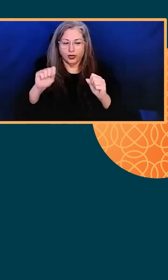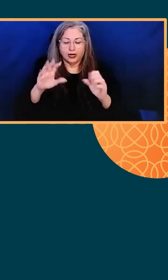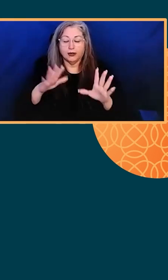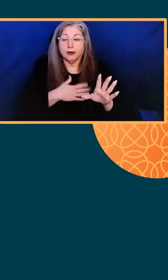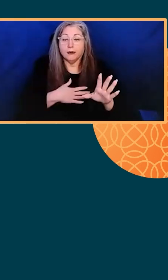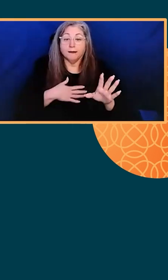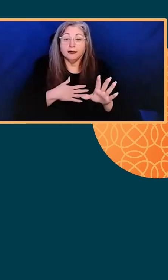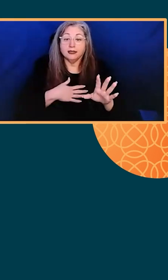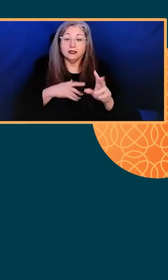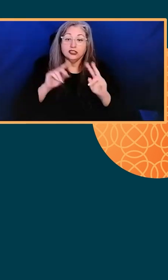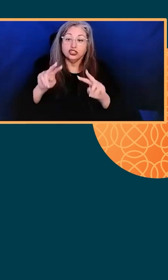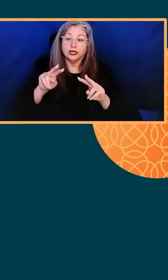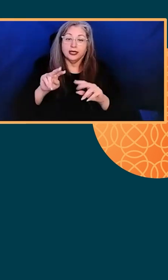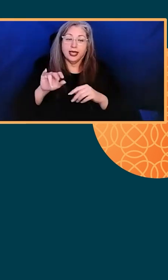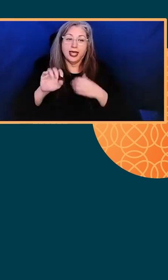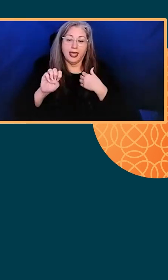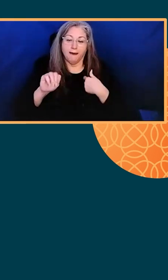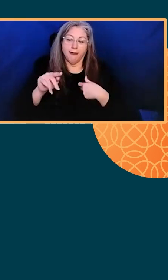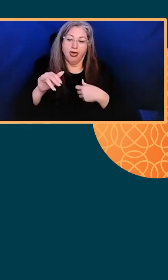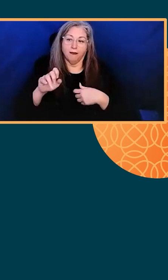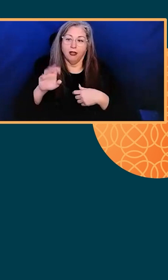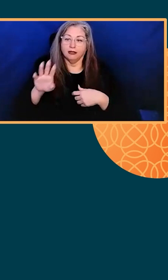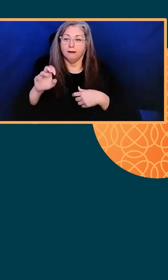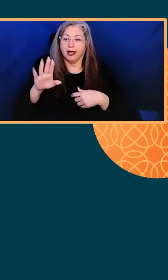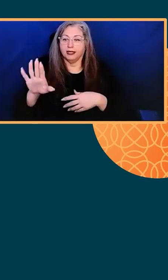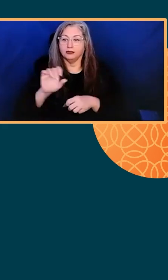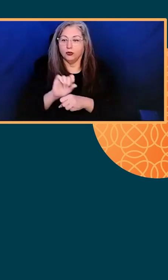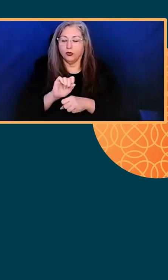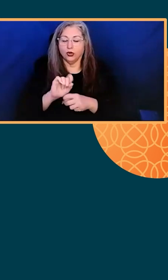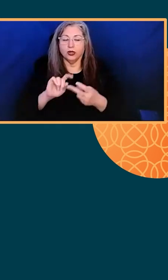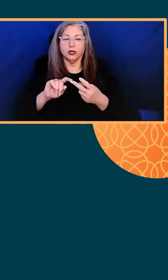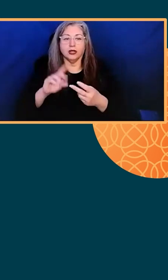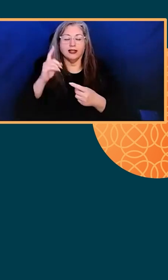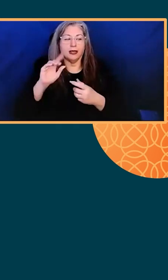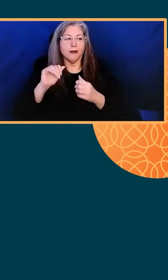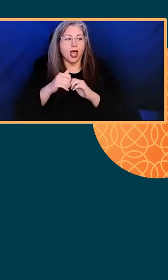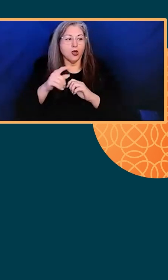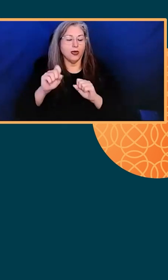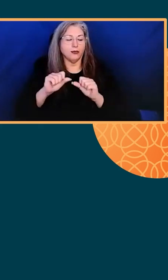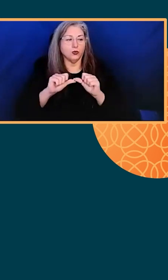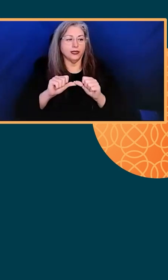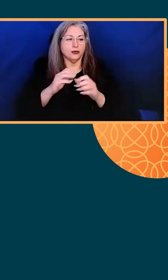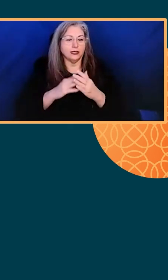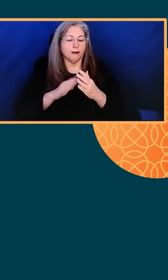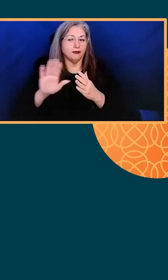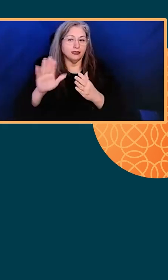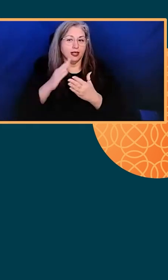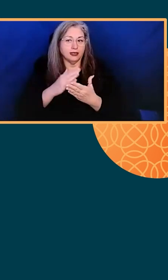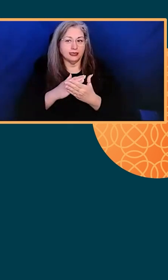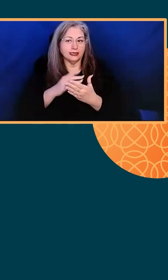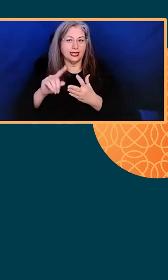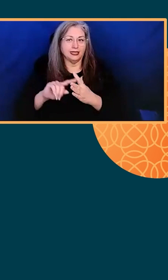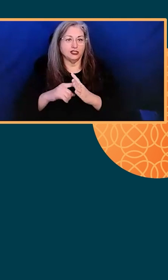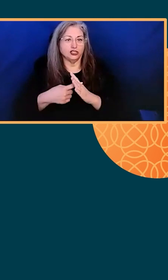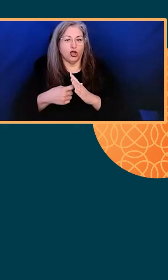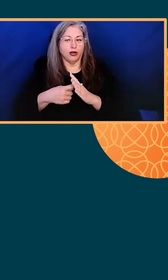please check out Empathable, Micah's work, and think about how you might continue some of the lessons that Micah started